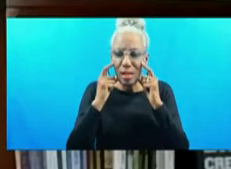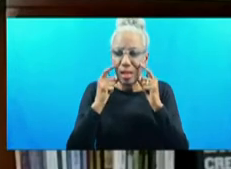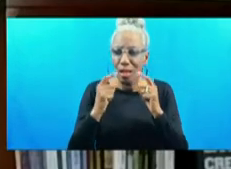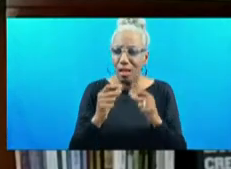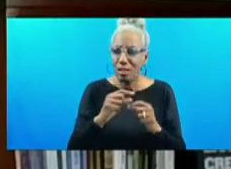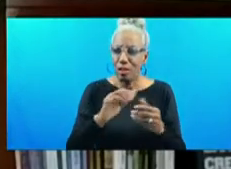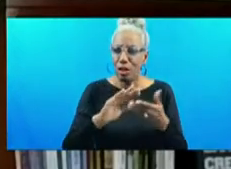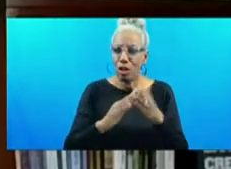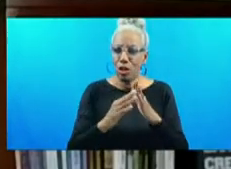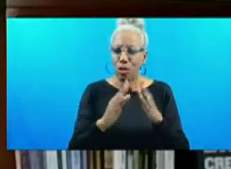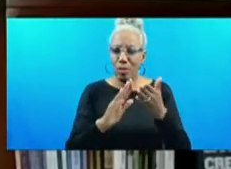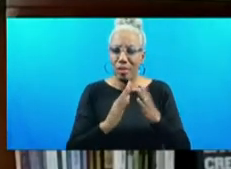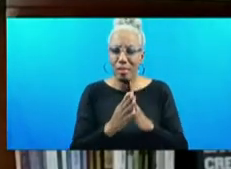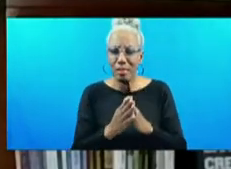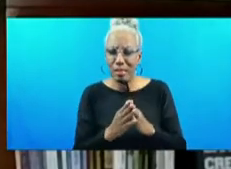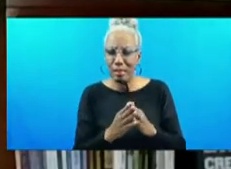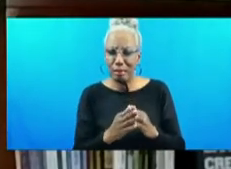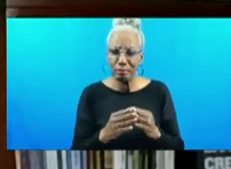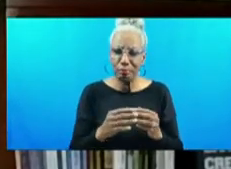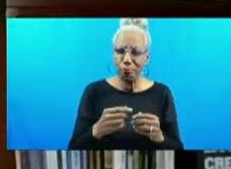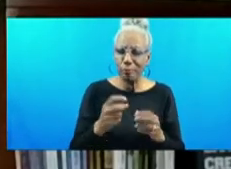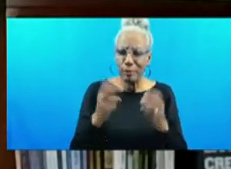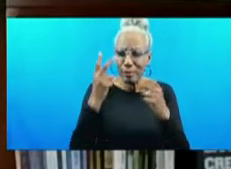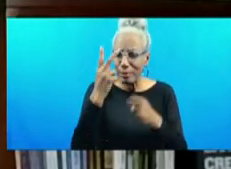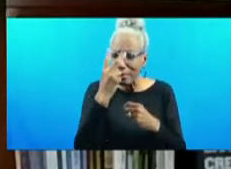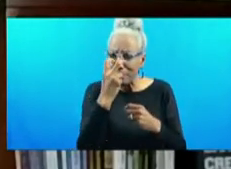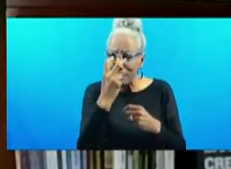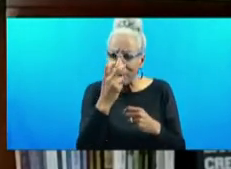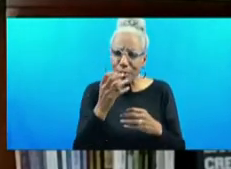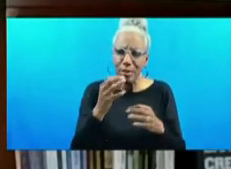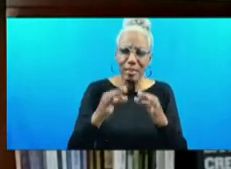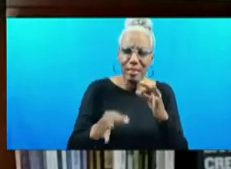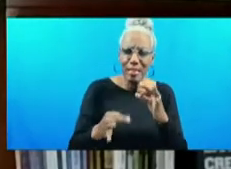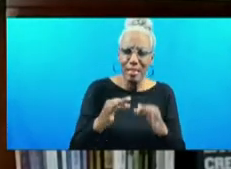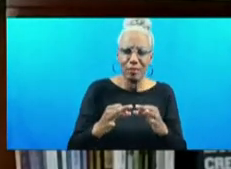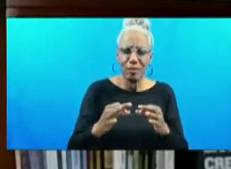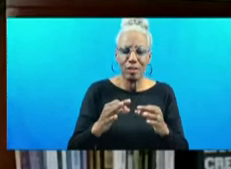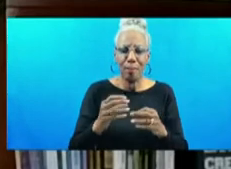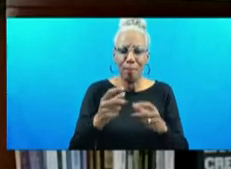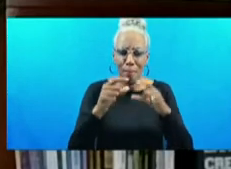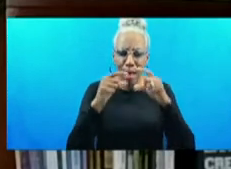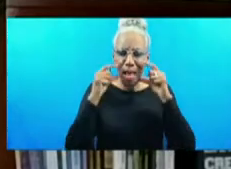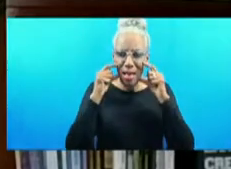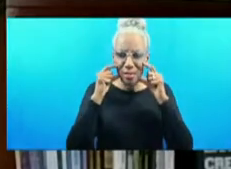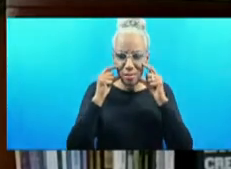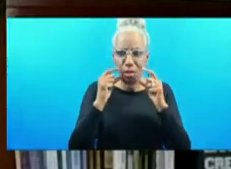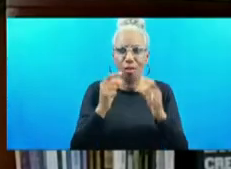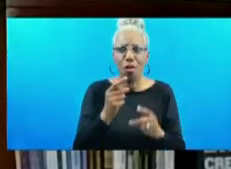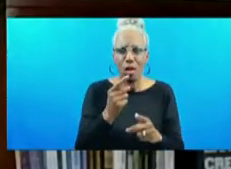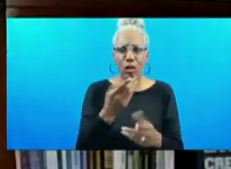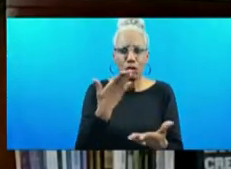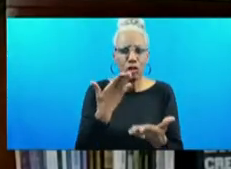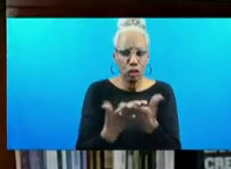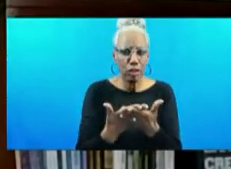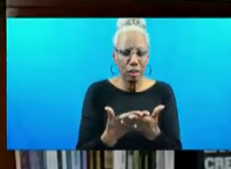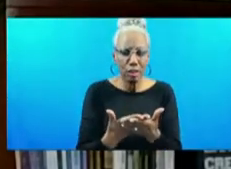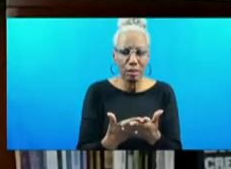masks or not. We've put on our website the clarification that yes, we have masks that are meeting standard that have gone